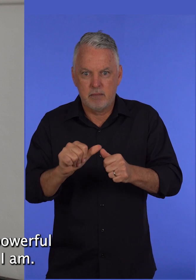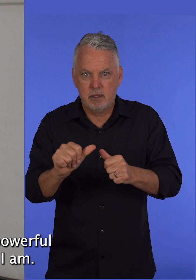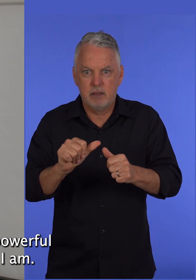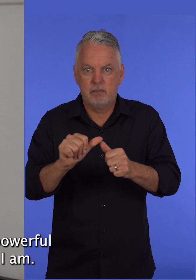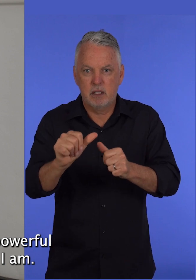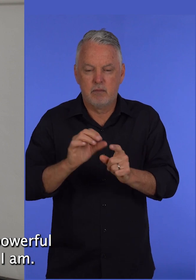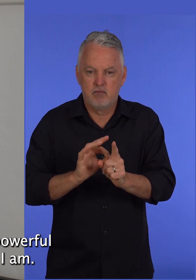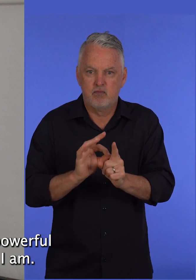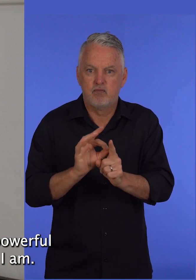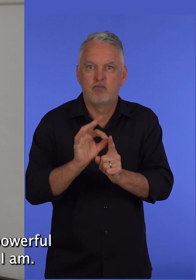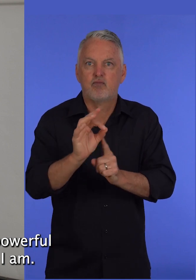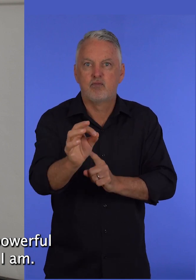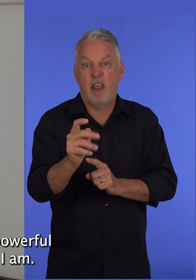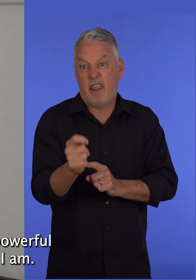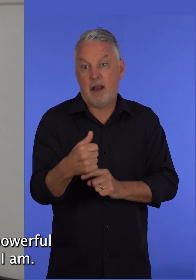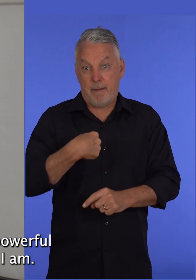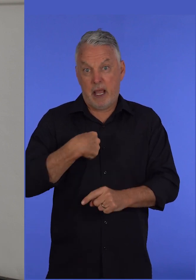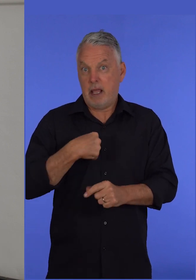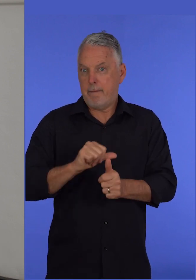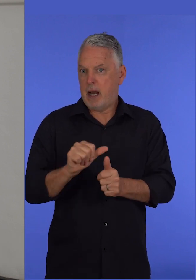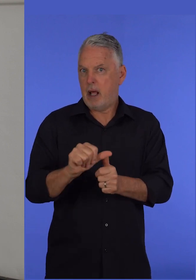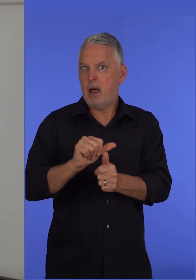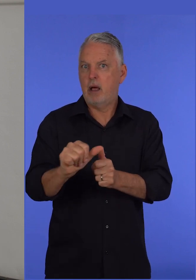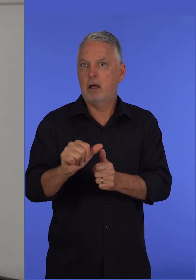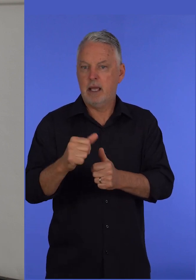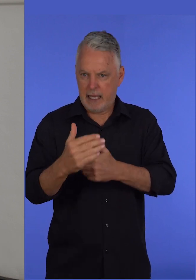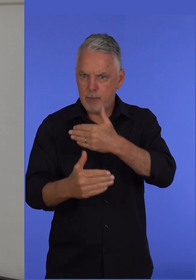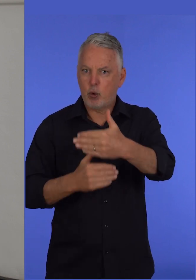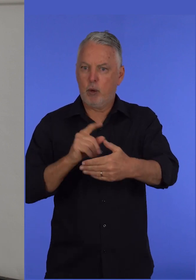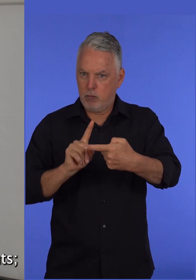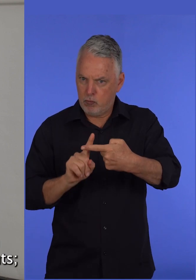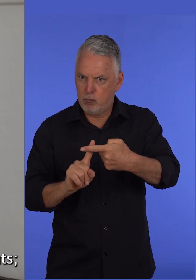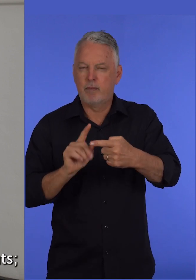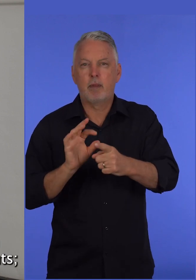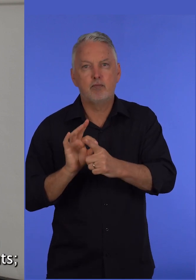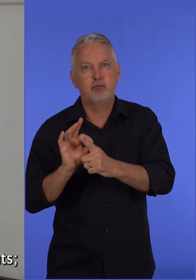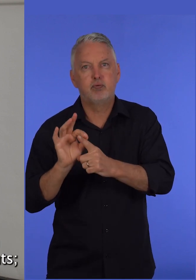and strong in their belief than I am. And, you know,